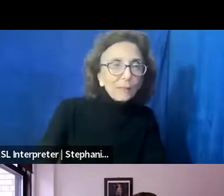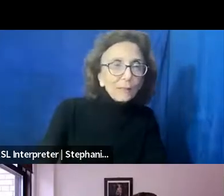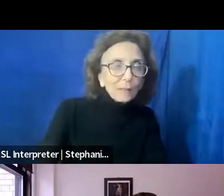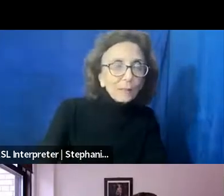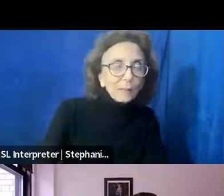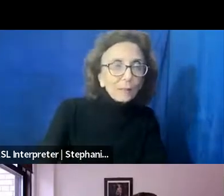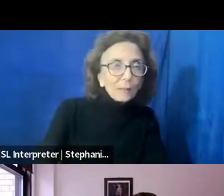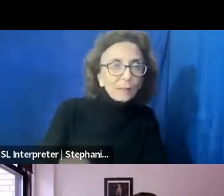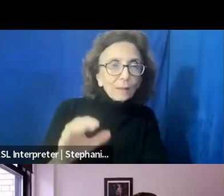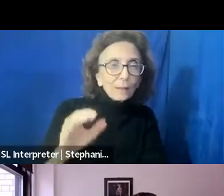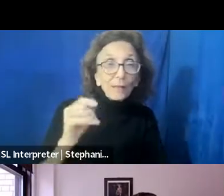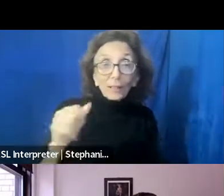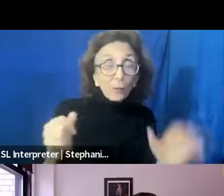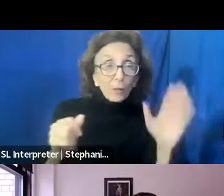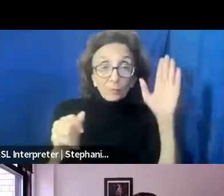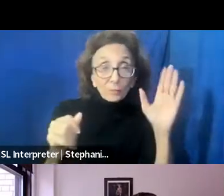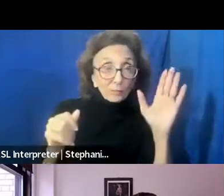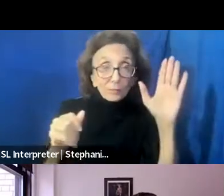anyone has one.